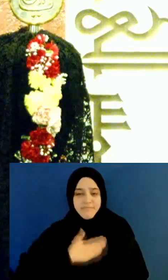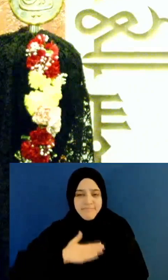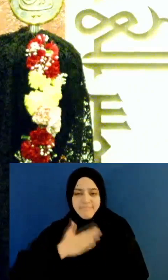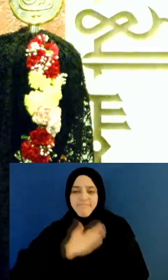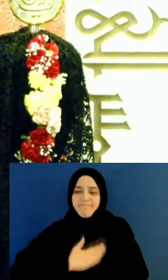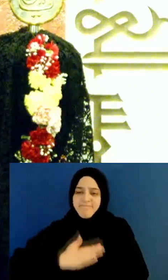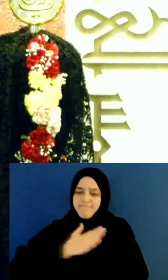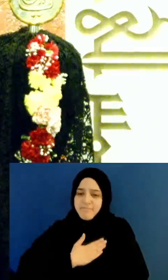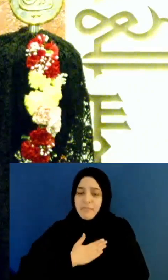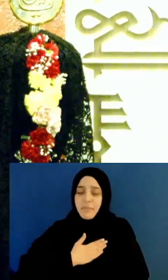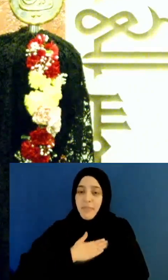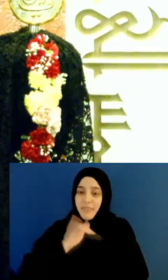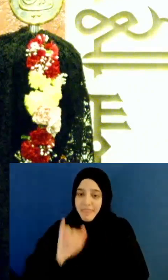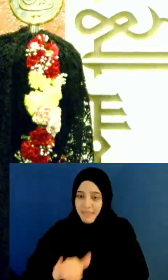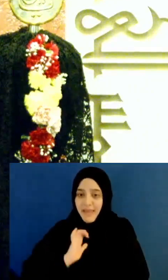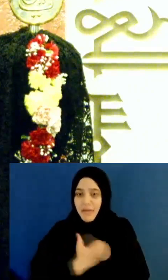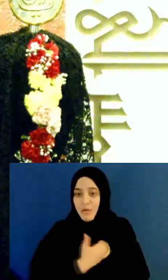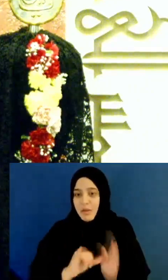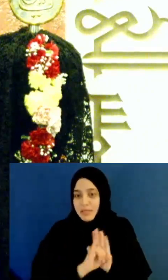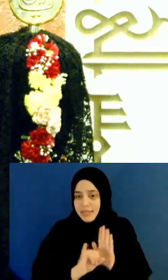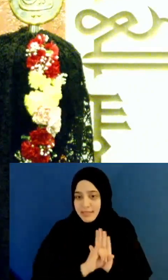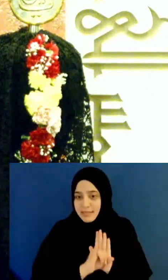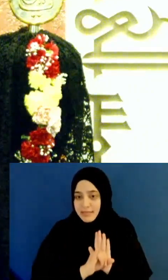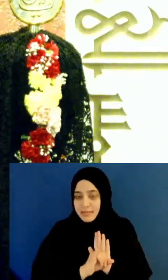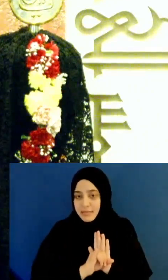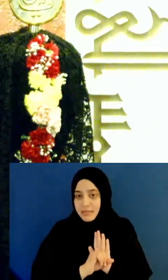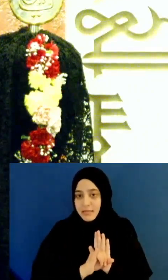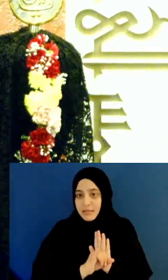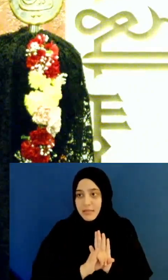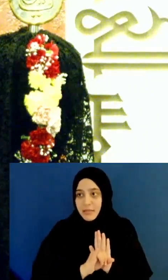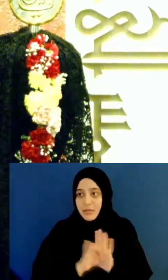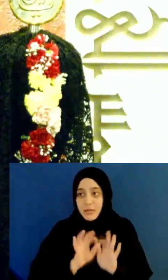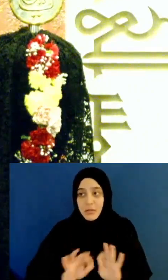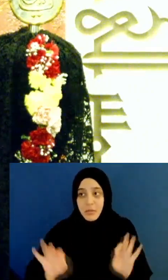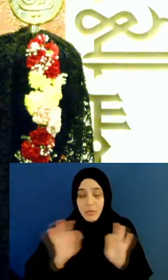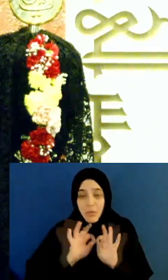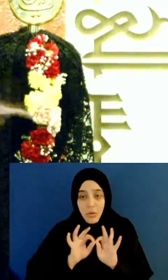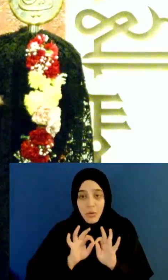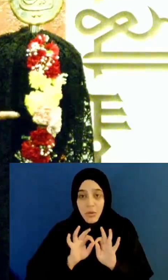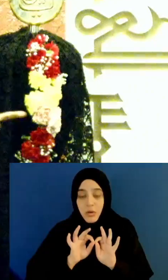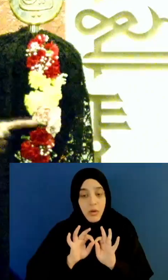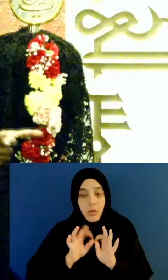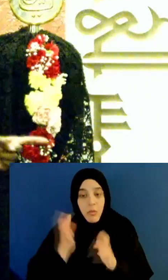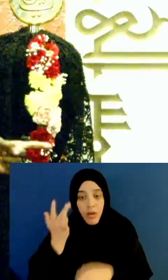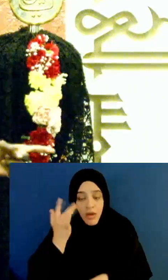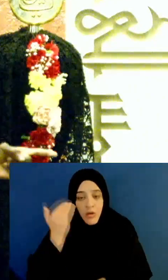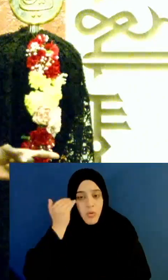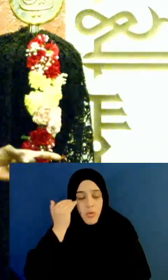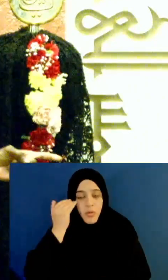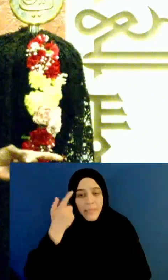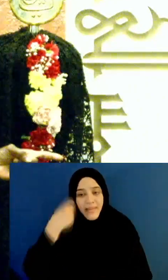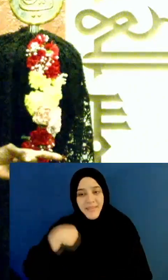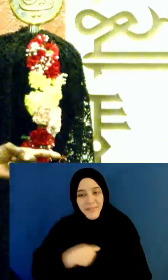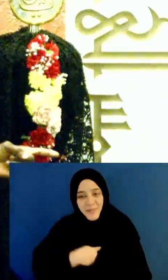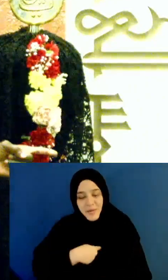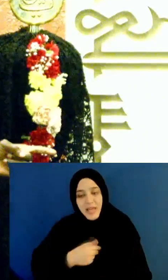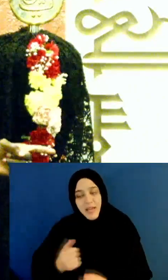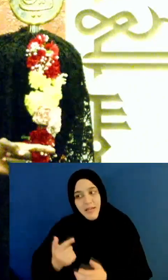It is our identity. As lovers and followers of Aba Abdullah.